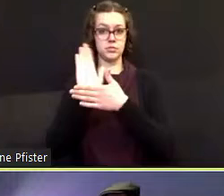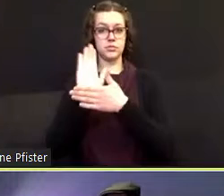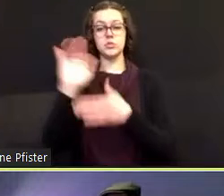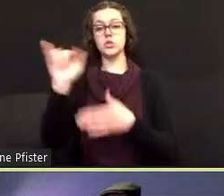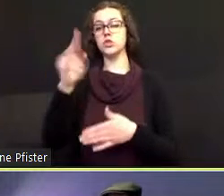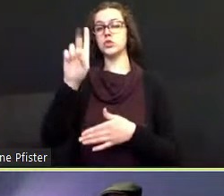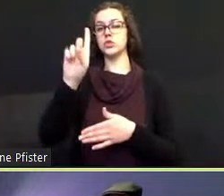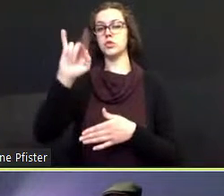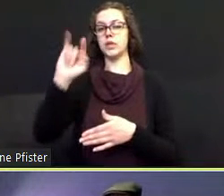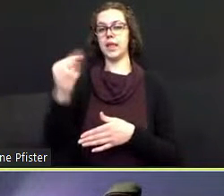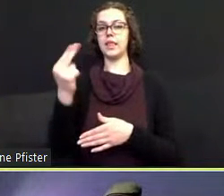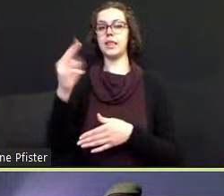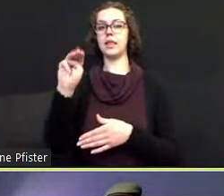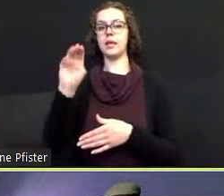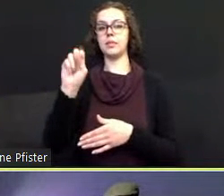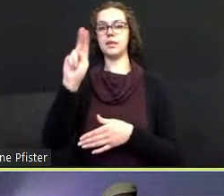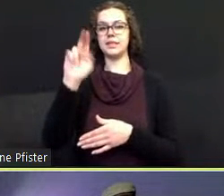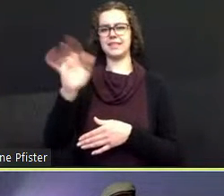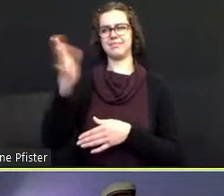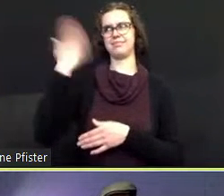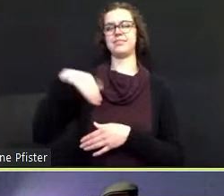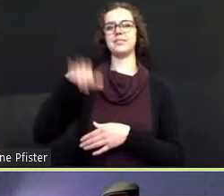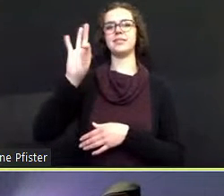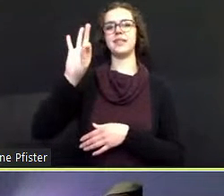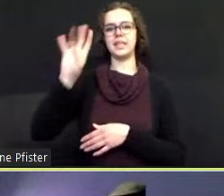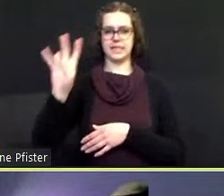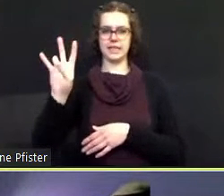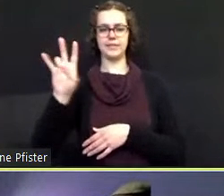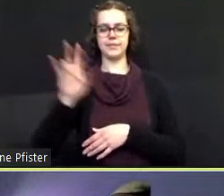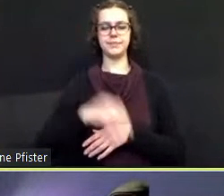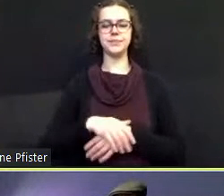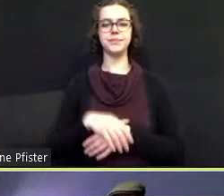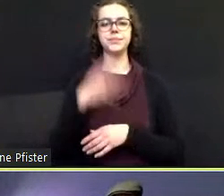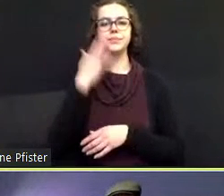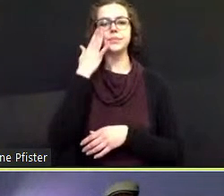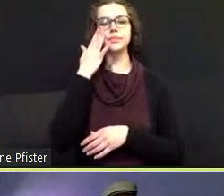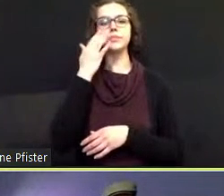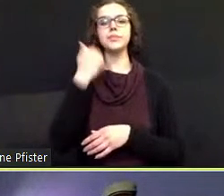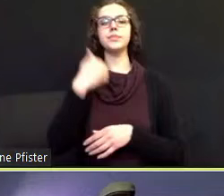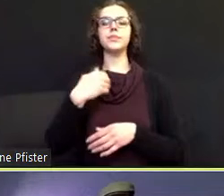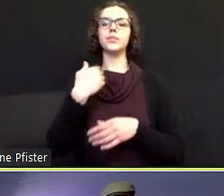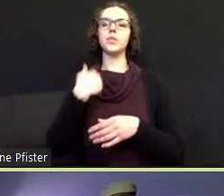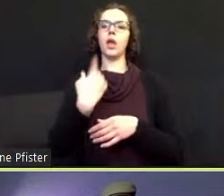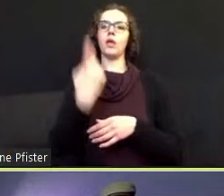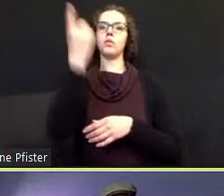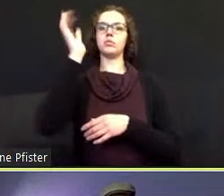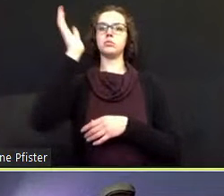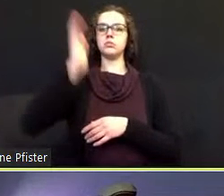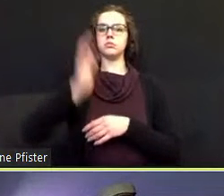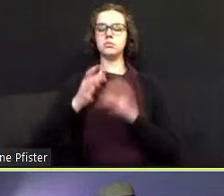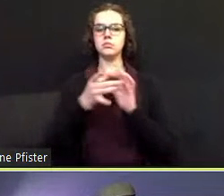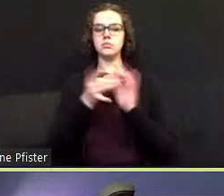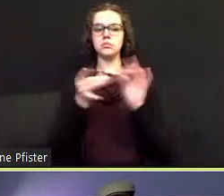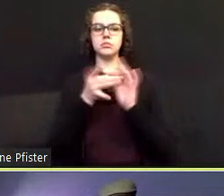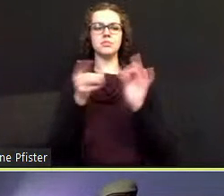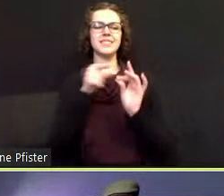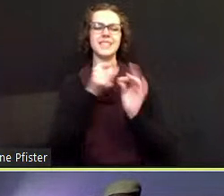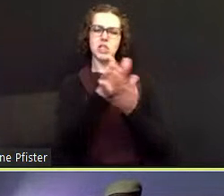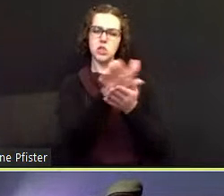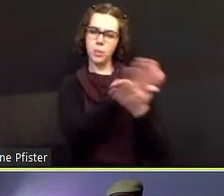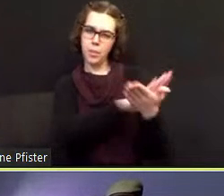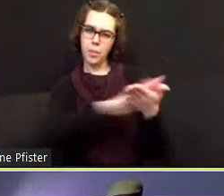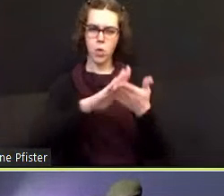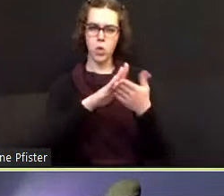Munting back in '97, we see Javier Lopez Gomez saying, this is pure Nicaraguan, like he